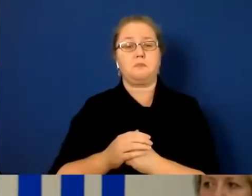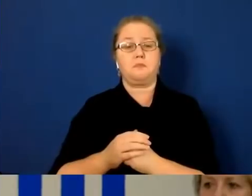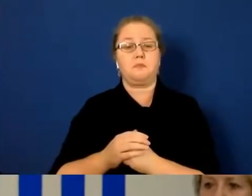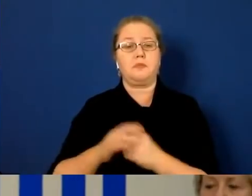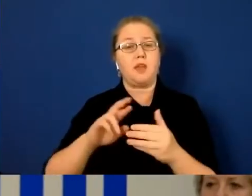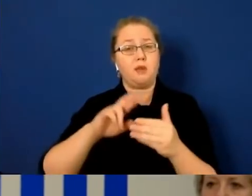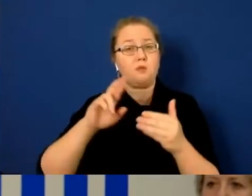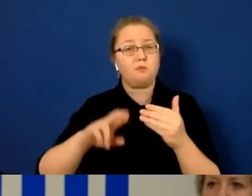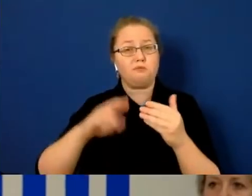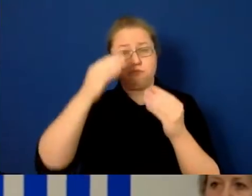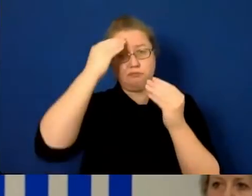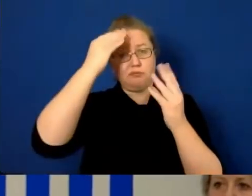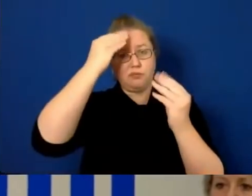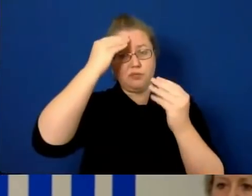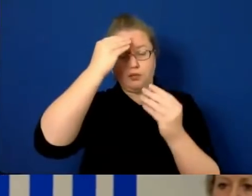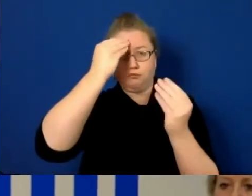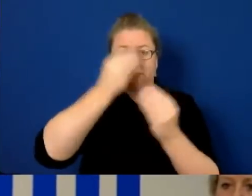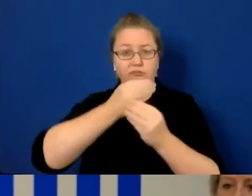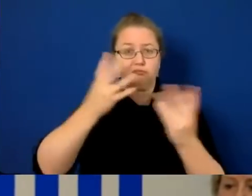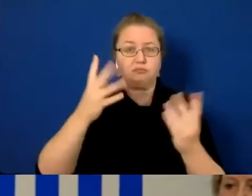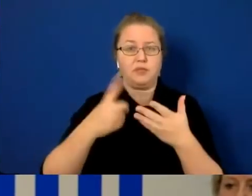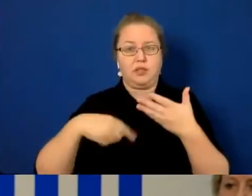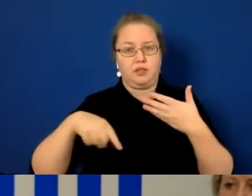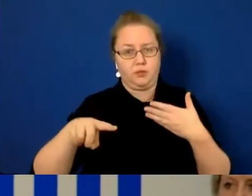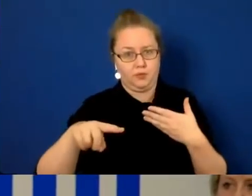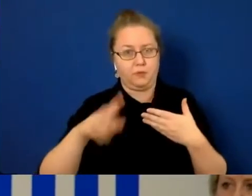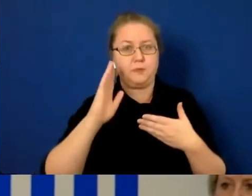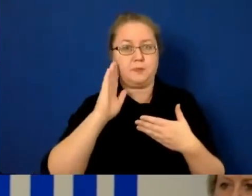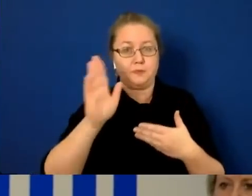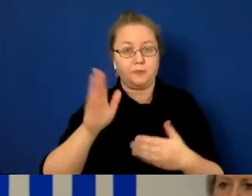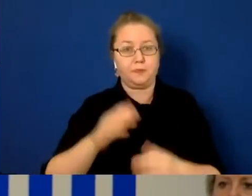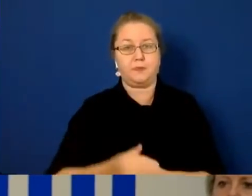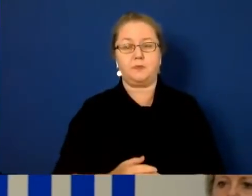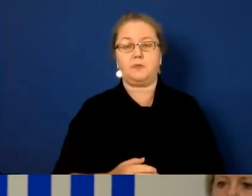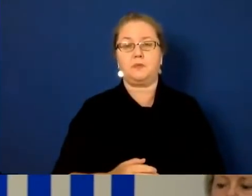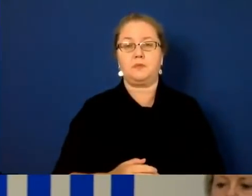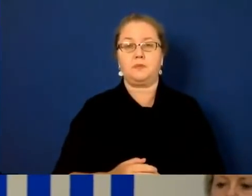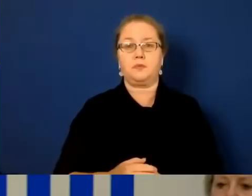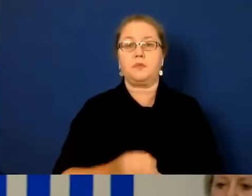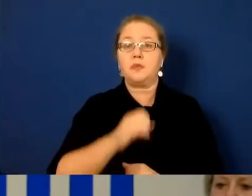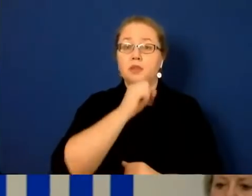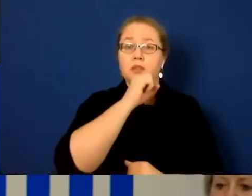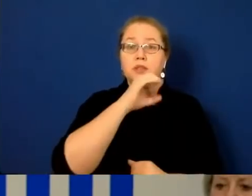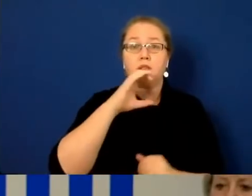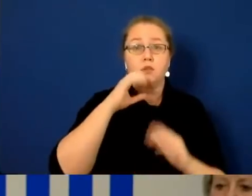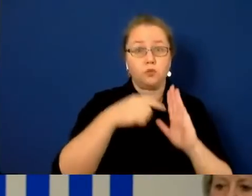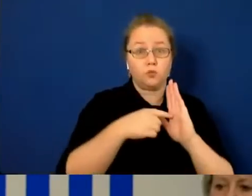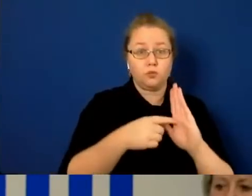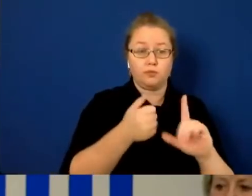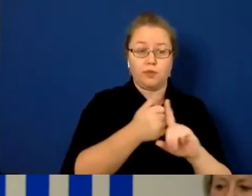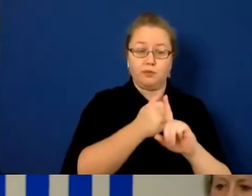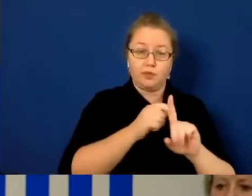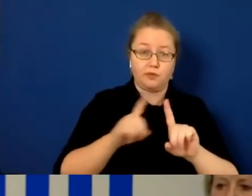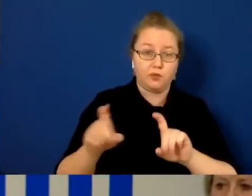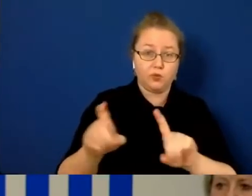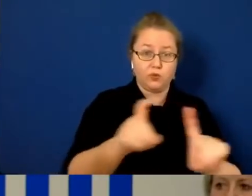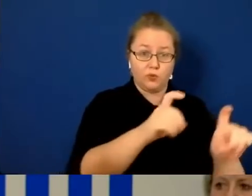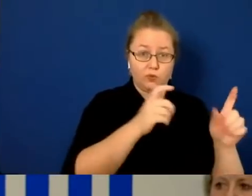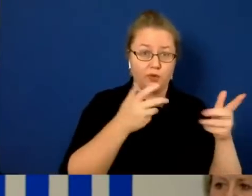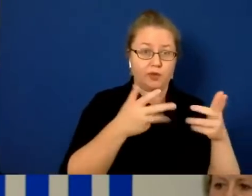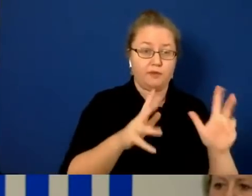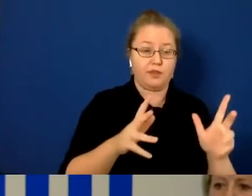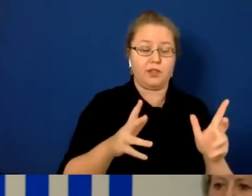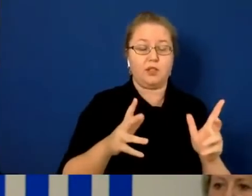expand visitation. It's an extraordinary effort, we've had an extraordinary response in these times for people who want to be part